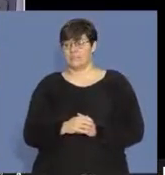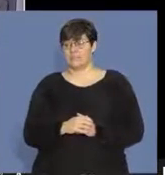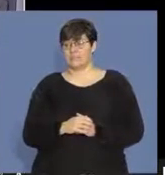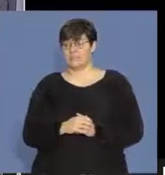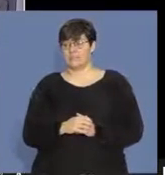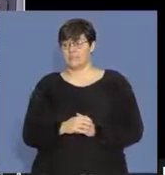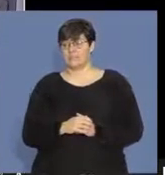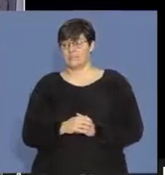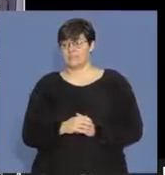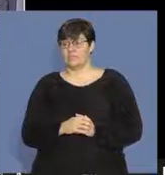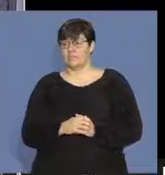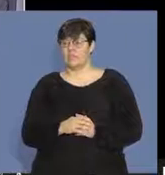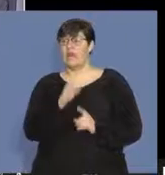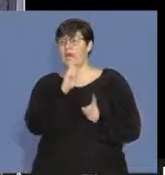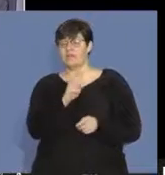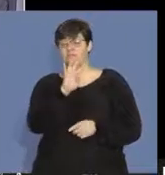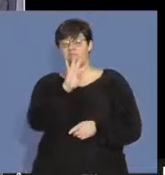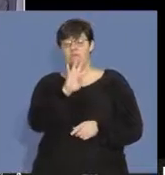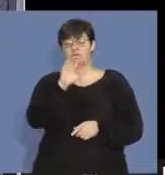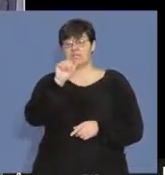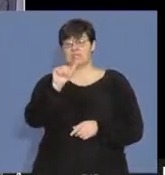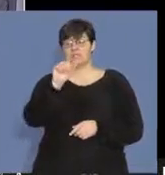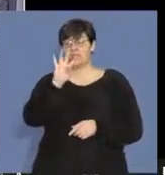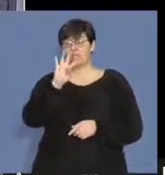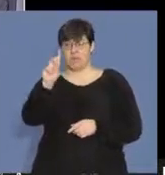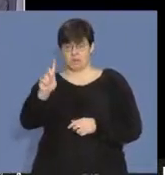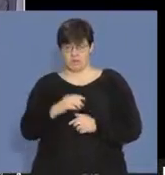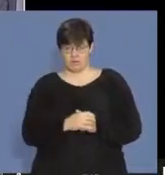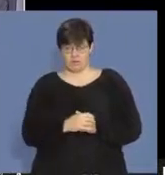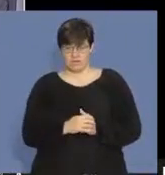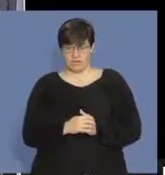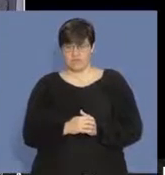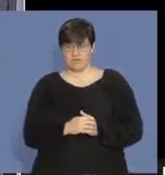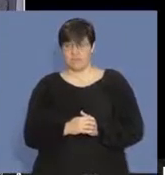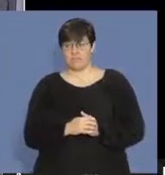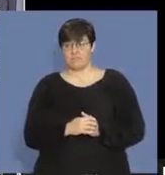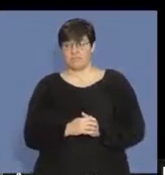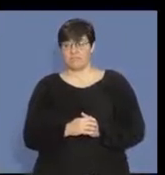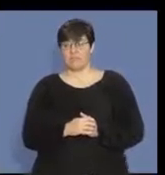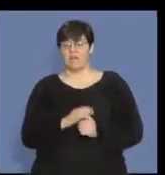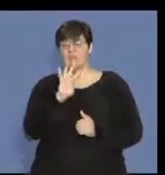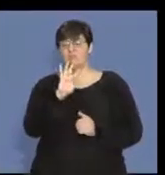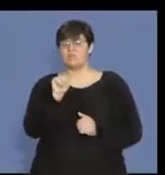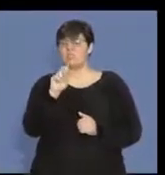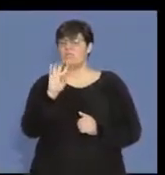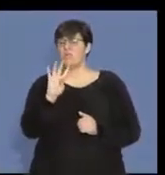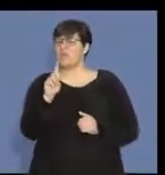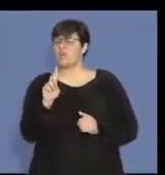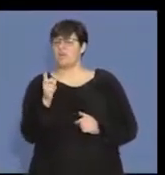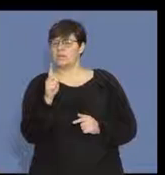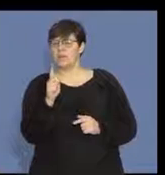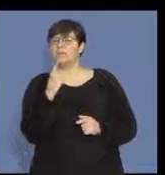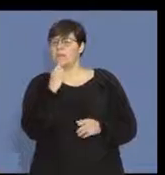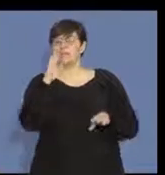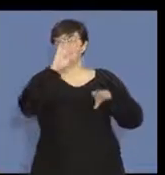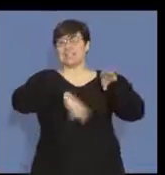5460 minus the 819, and that will give us an amount of 4641. What is the